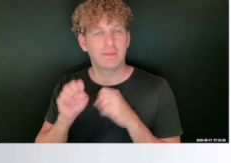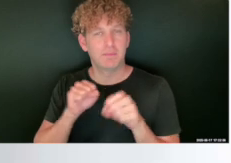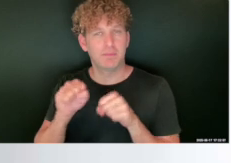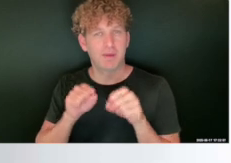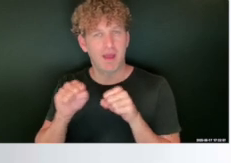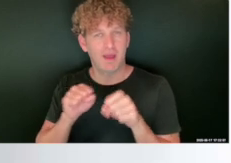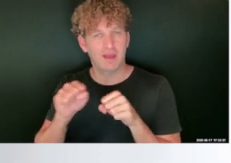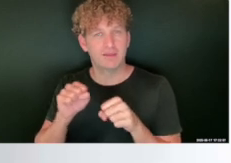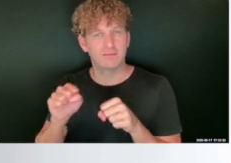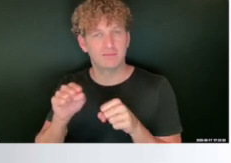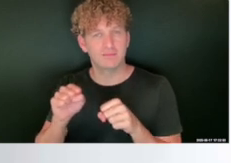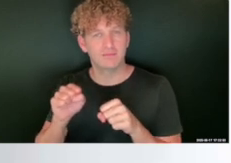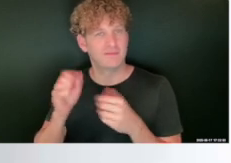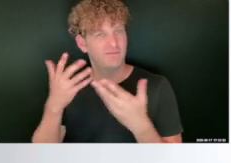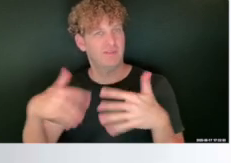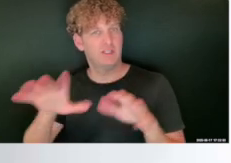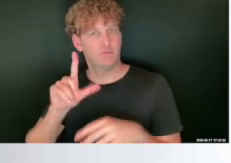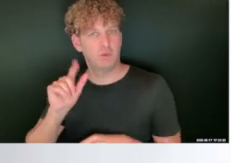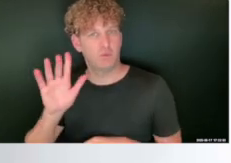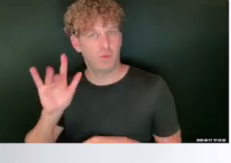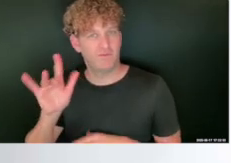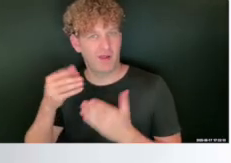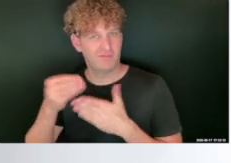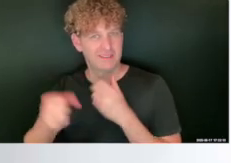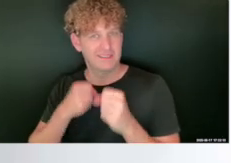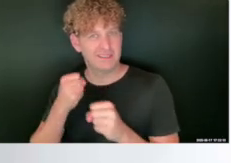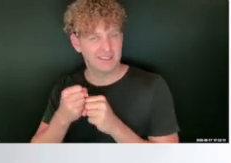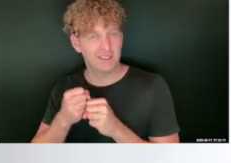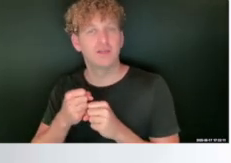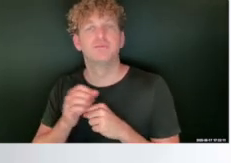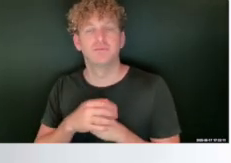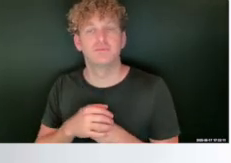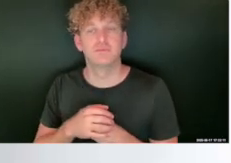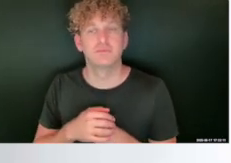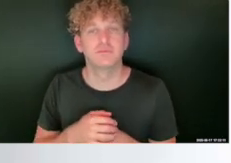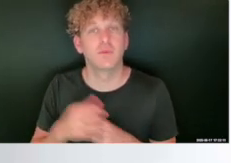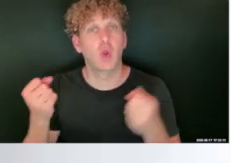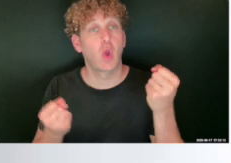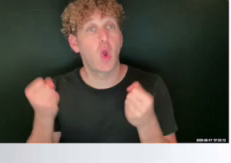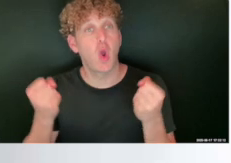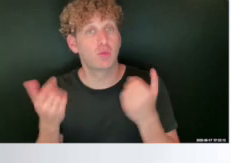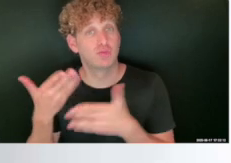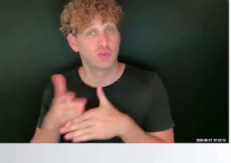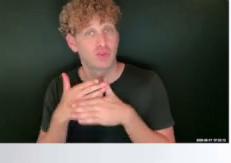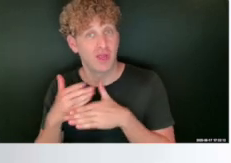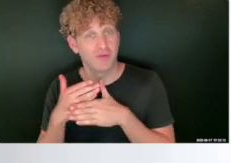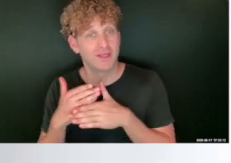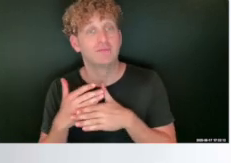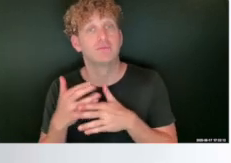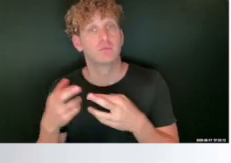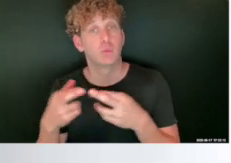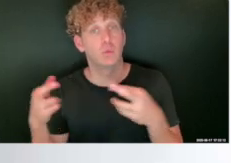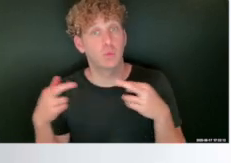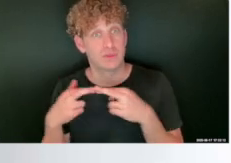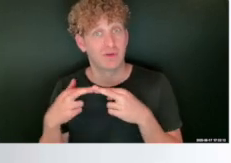CMO previously funded community transportation needs assessments as well, but needs